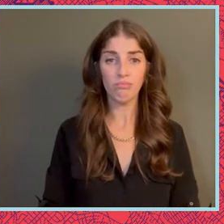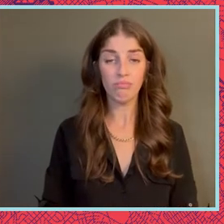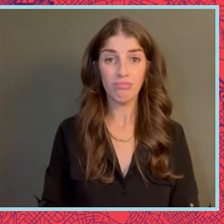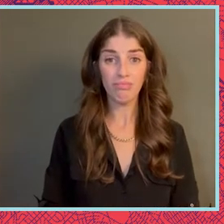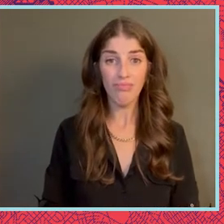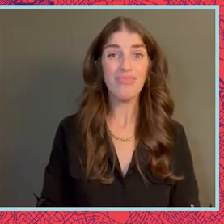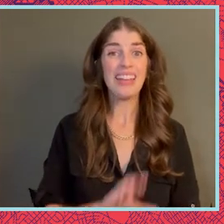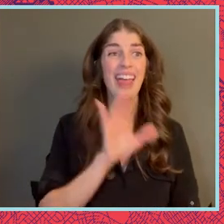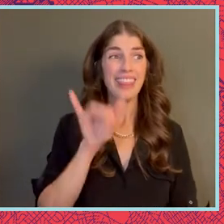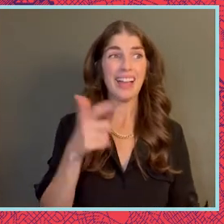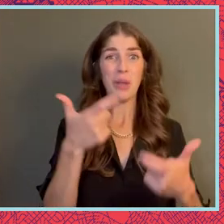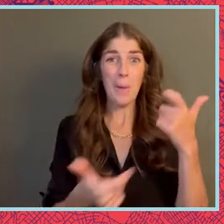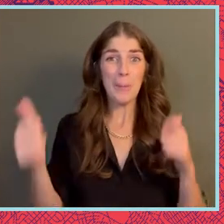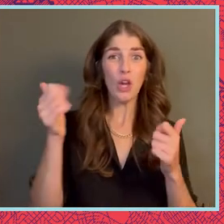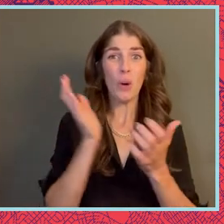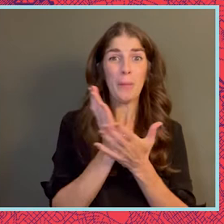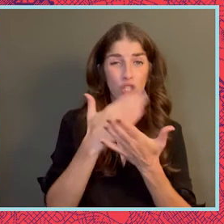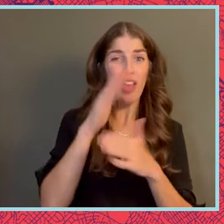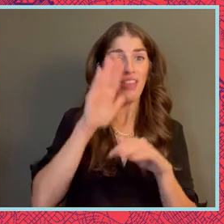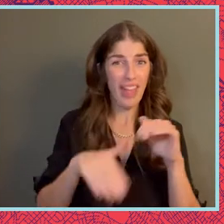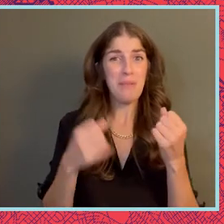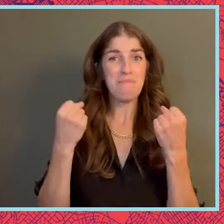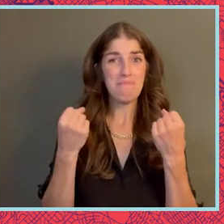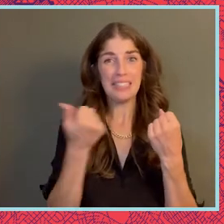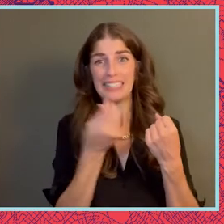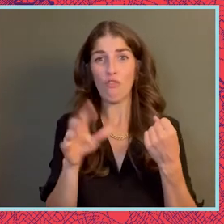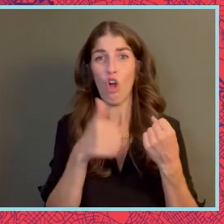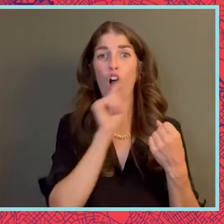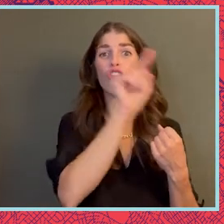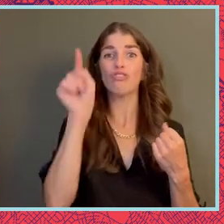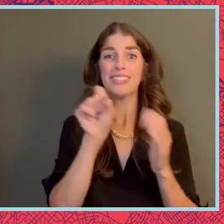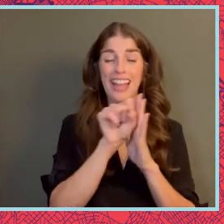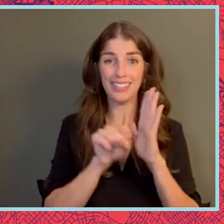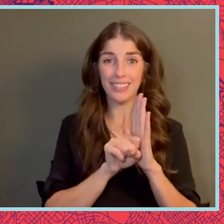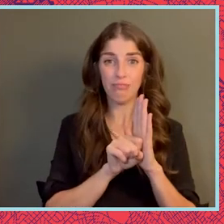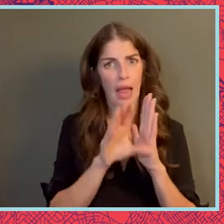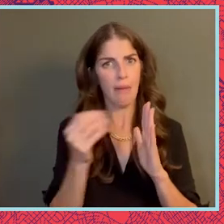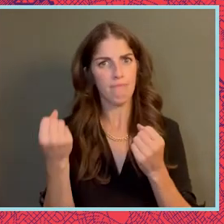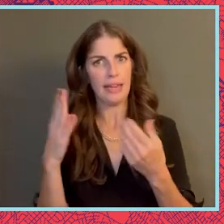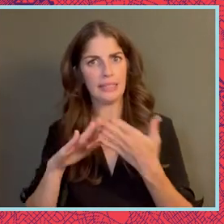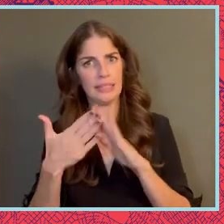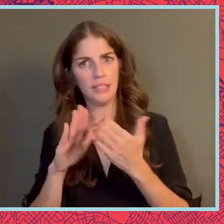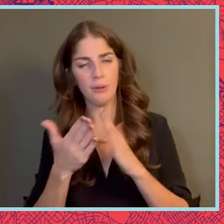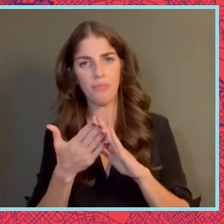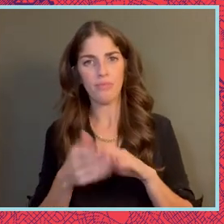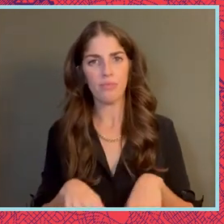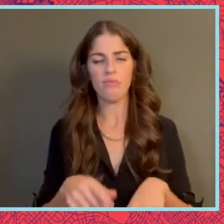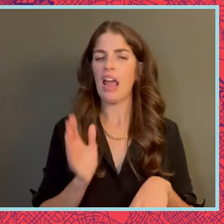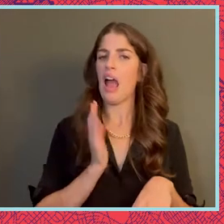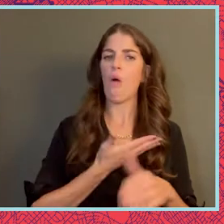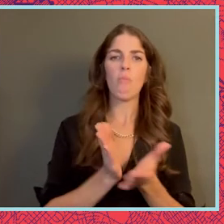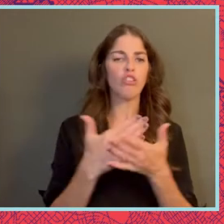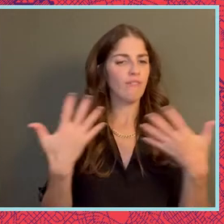taxes. And that's a larger budget than a few other states and a lot of cities. And